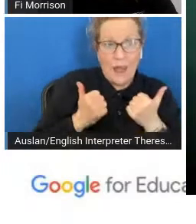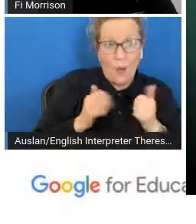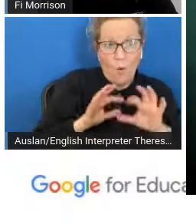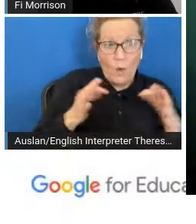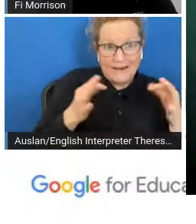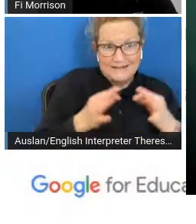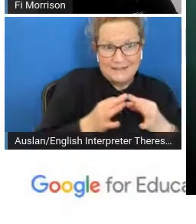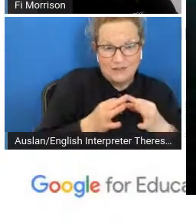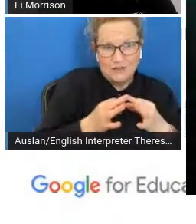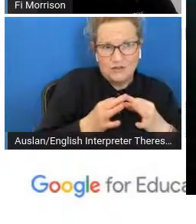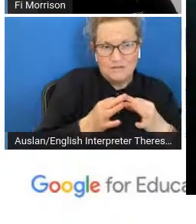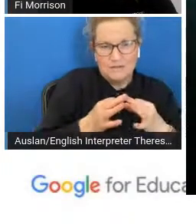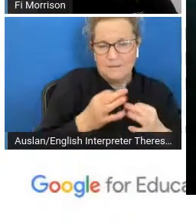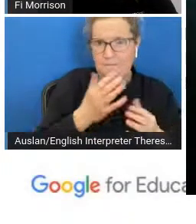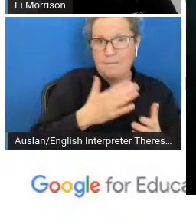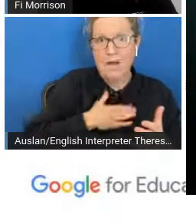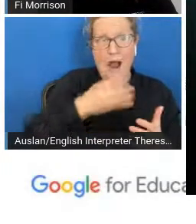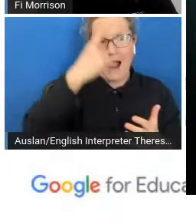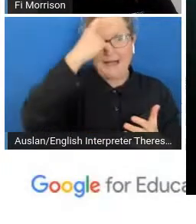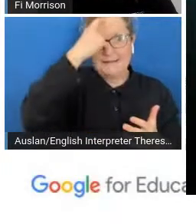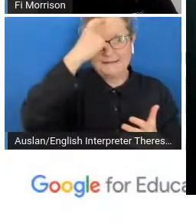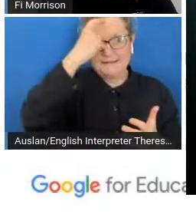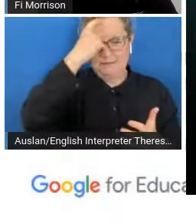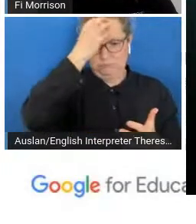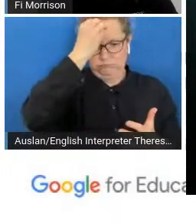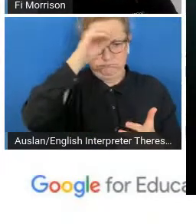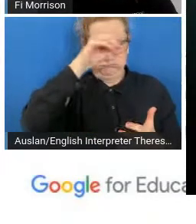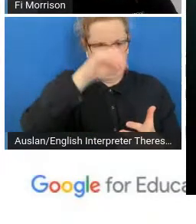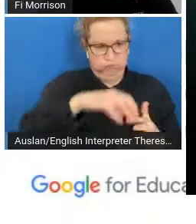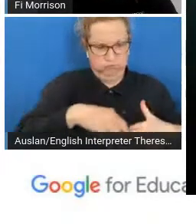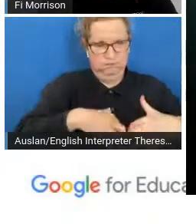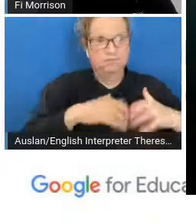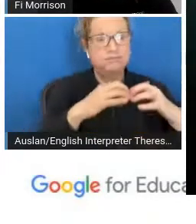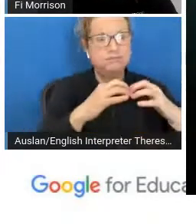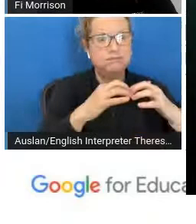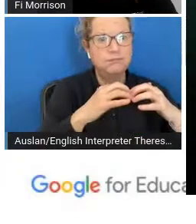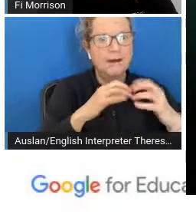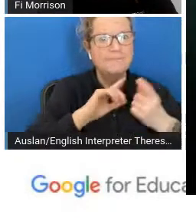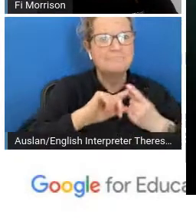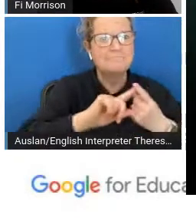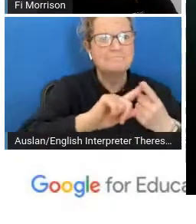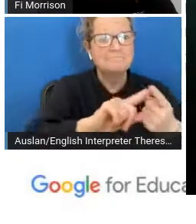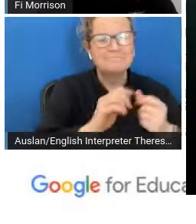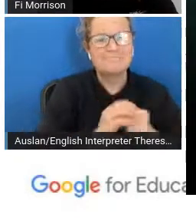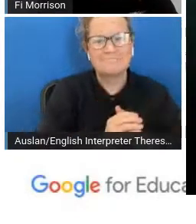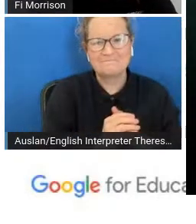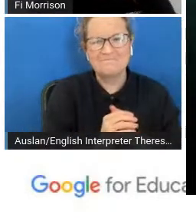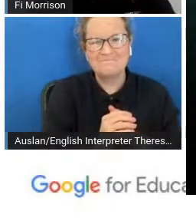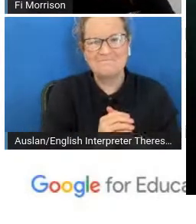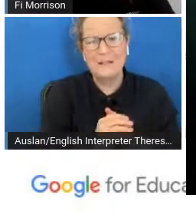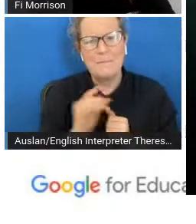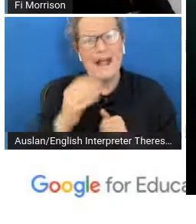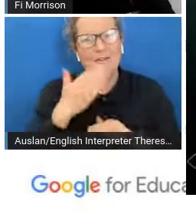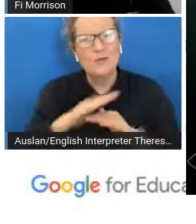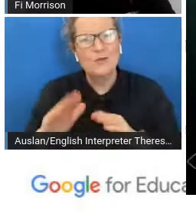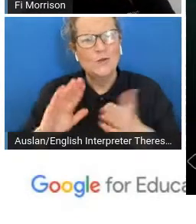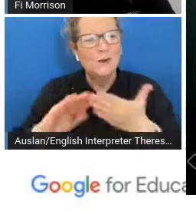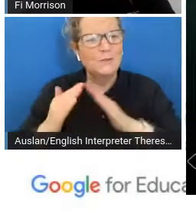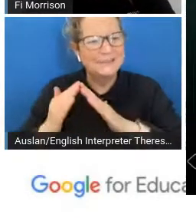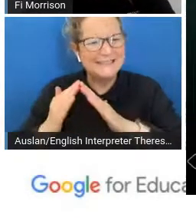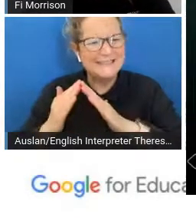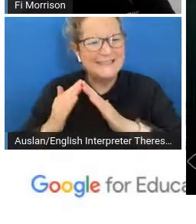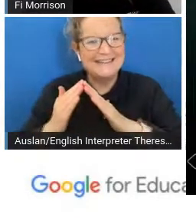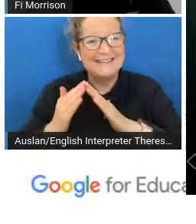that came out of my head. But we've also been giving a newfound community, and this is something that I'm going to tell you about. This up here is